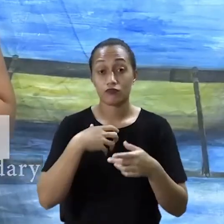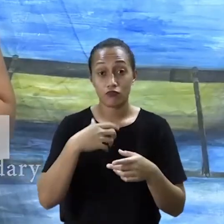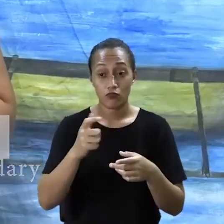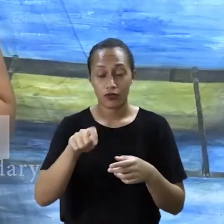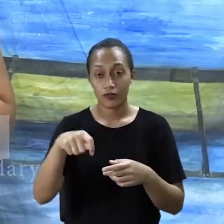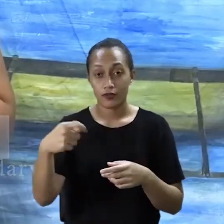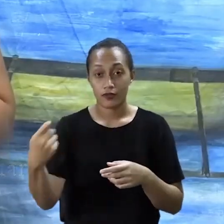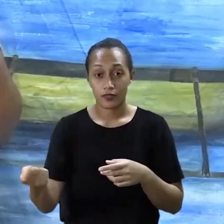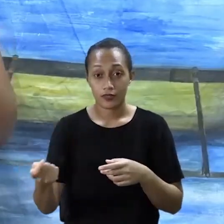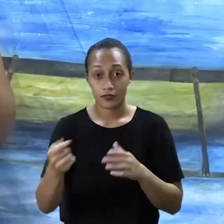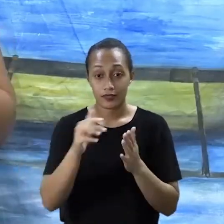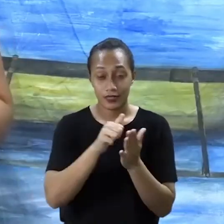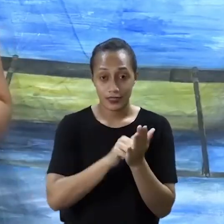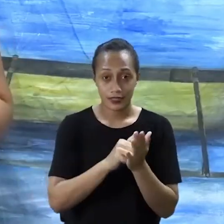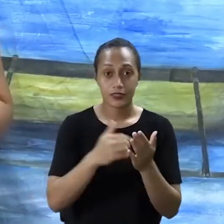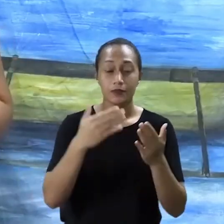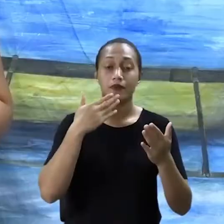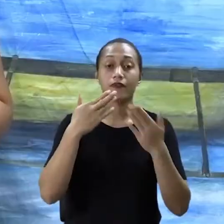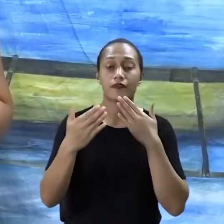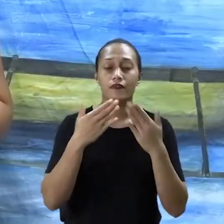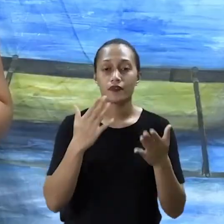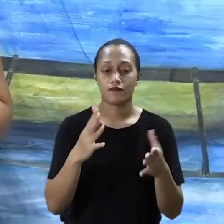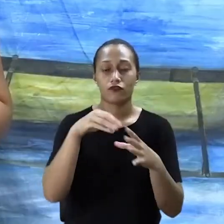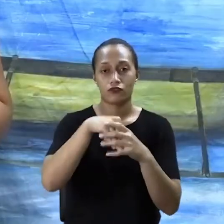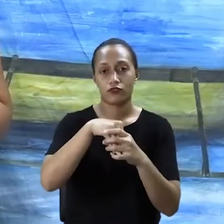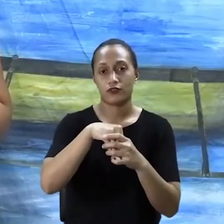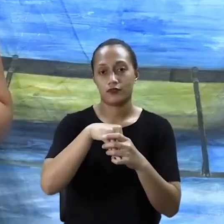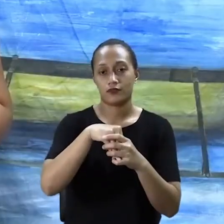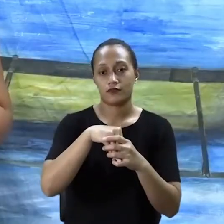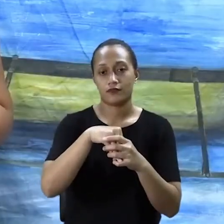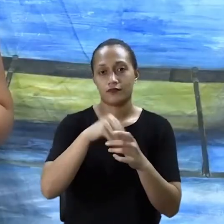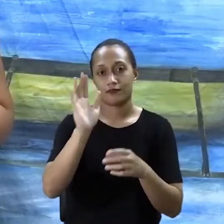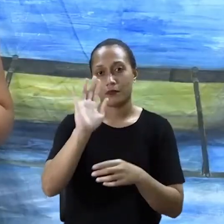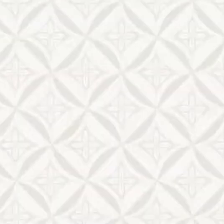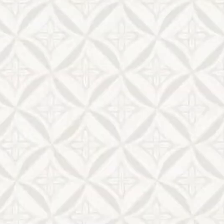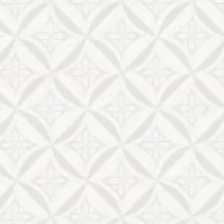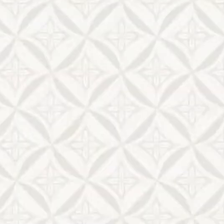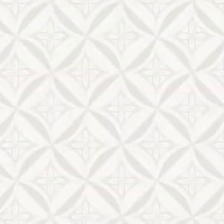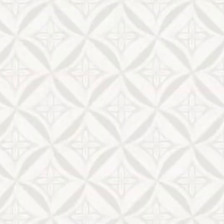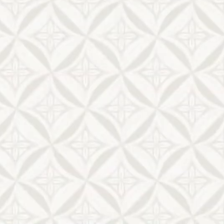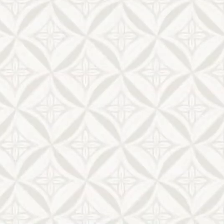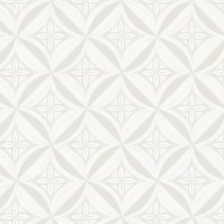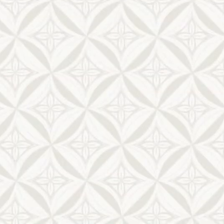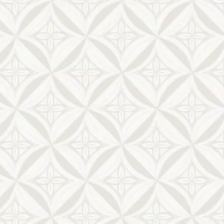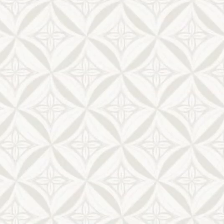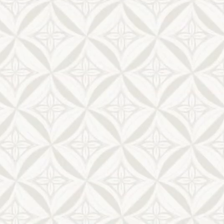for our next lesson. Thank you very much for joining us. Goodbye.